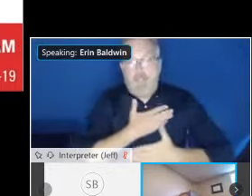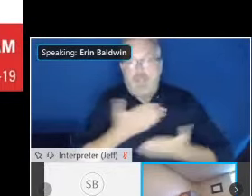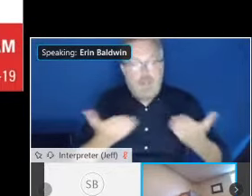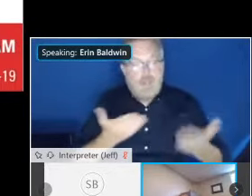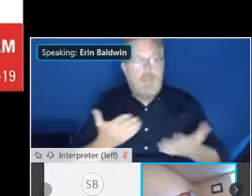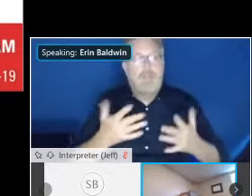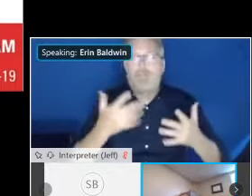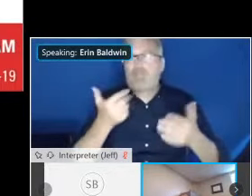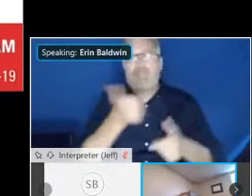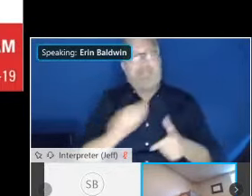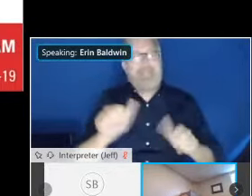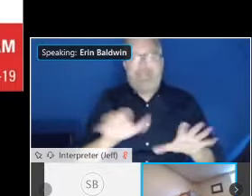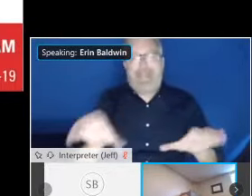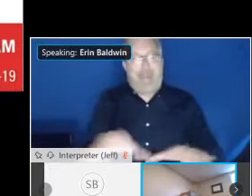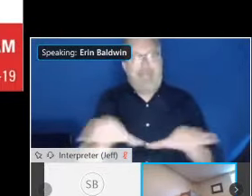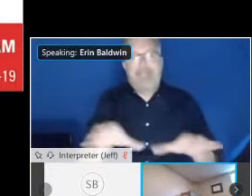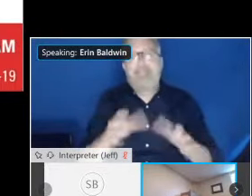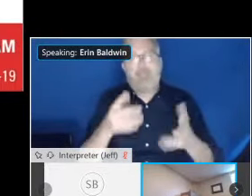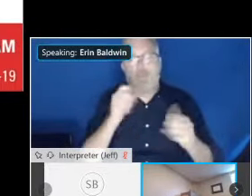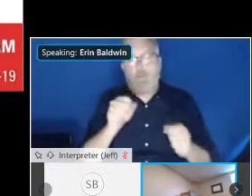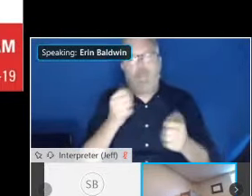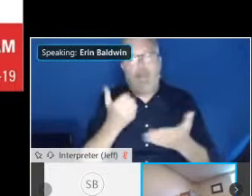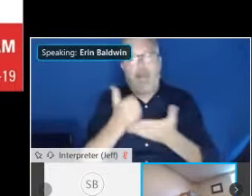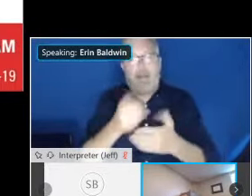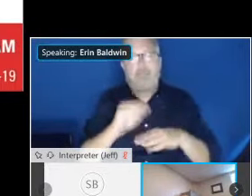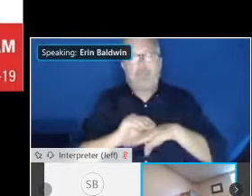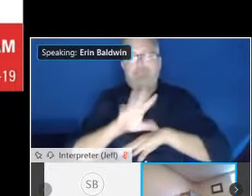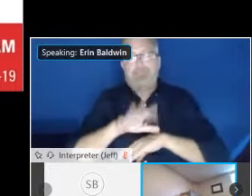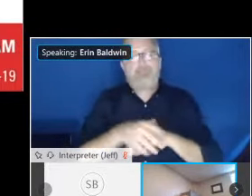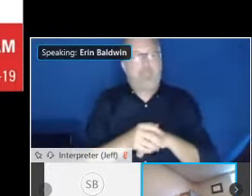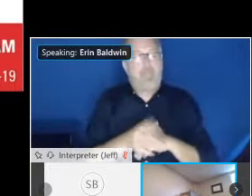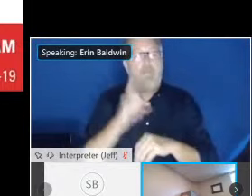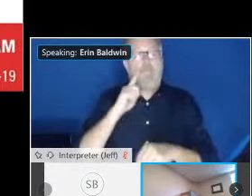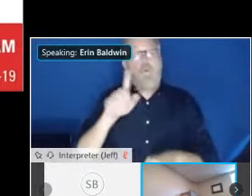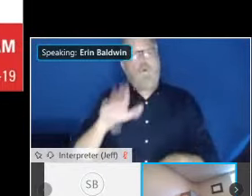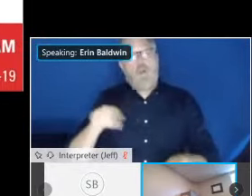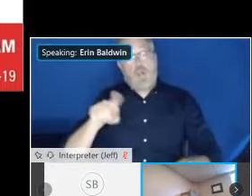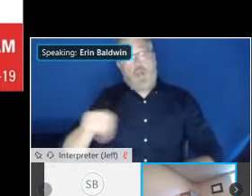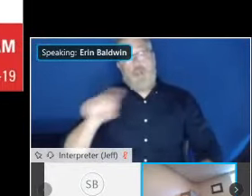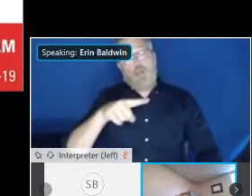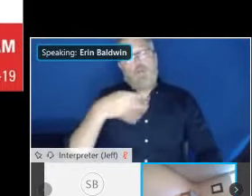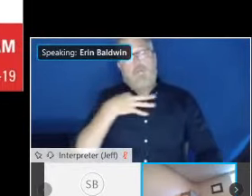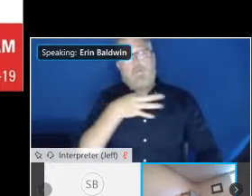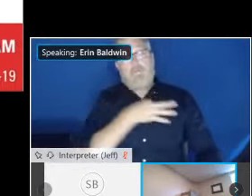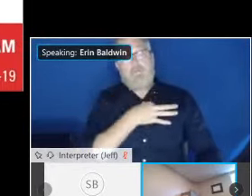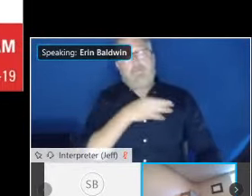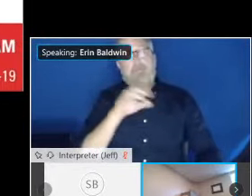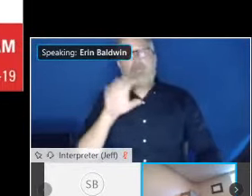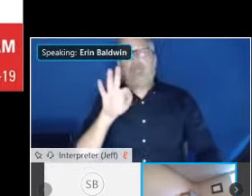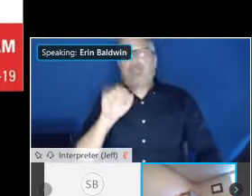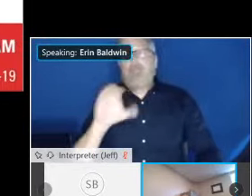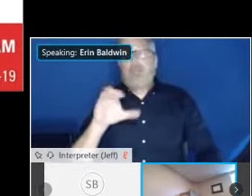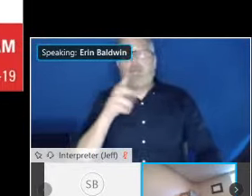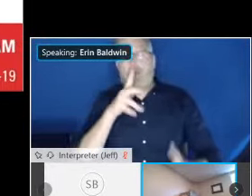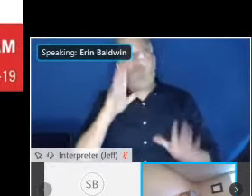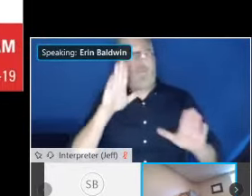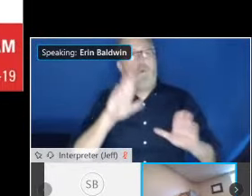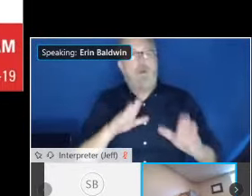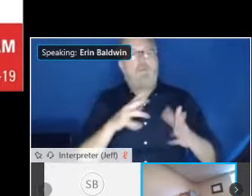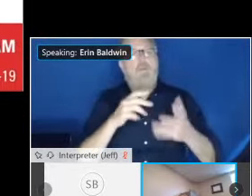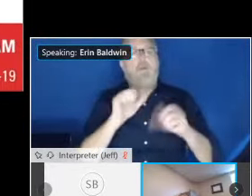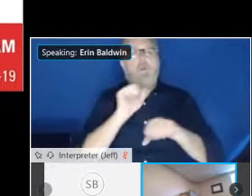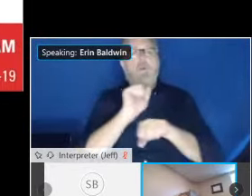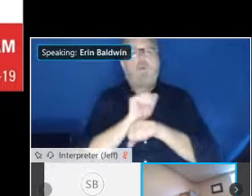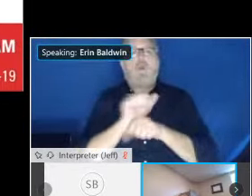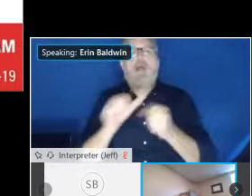the students' needs and where they're at that point in time. For our faculty and staff, we have a great employee assistance program, and I encourage everyone